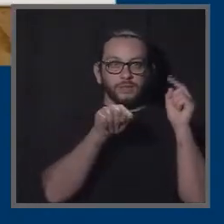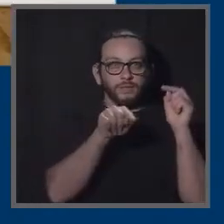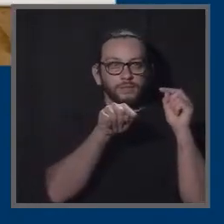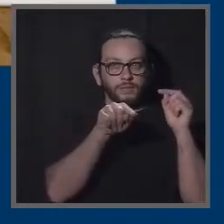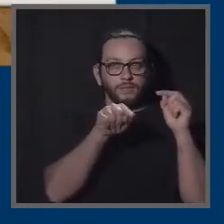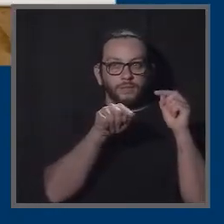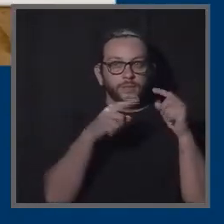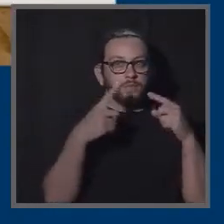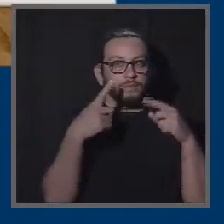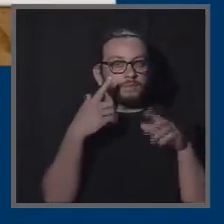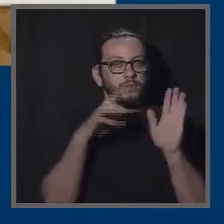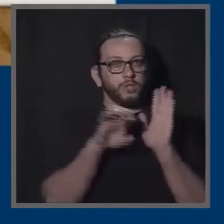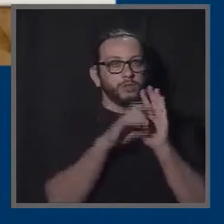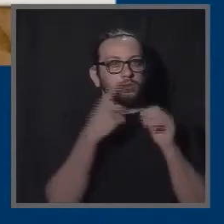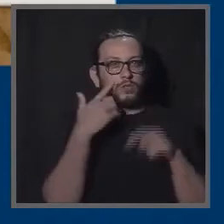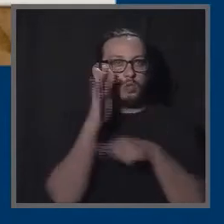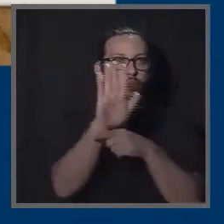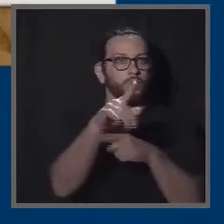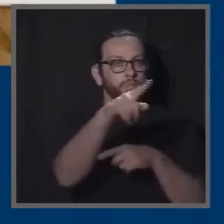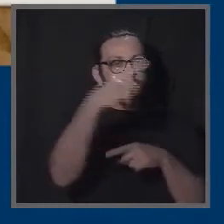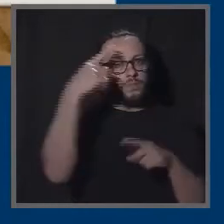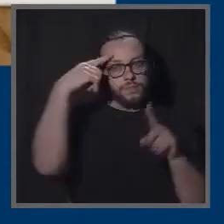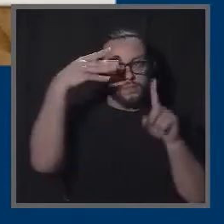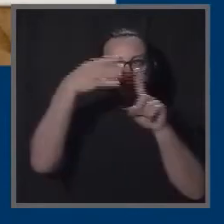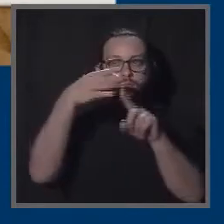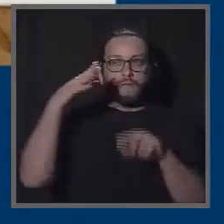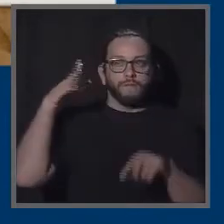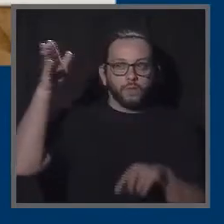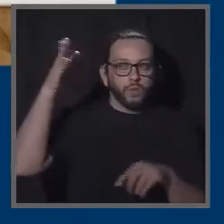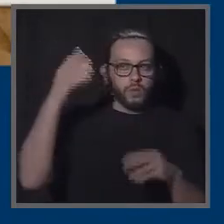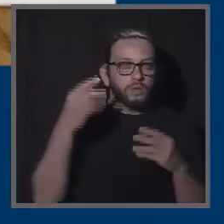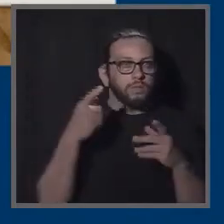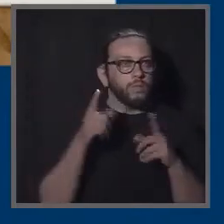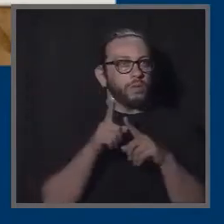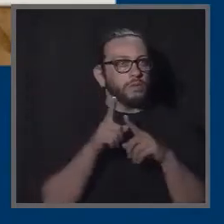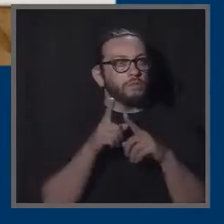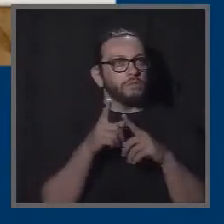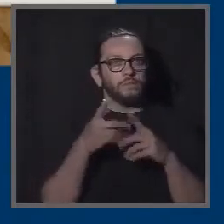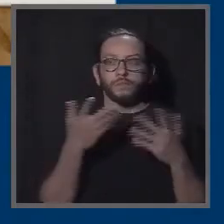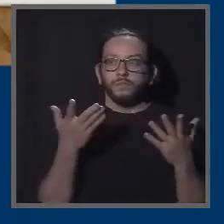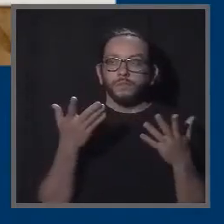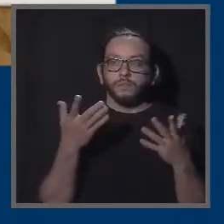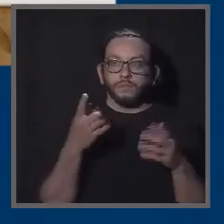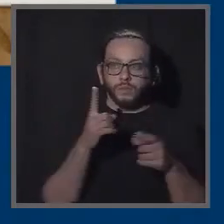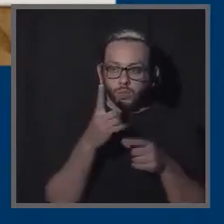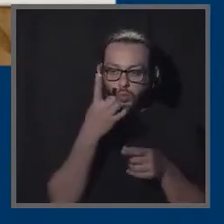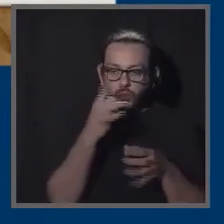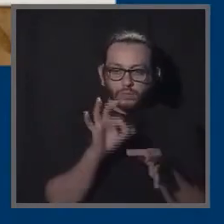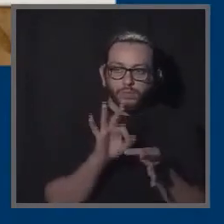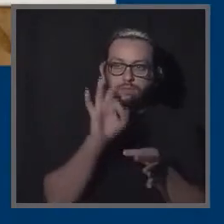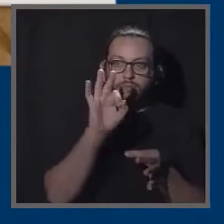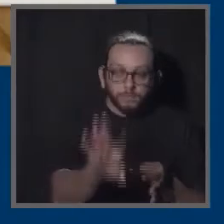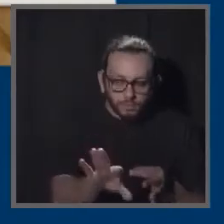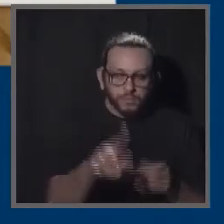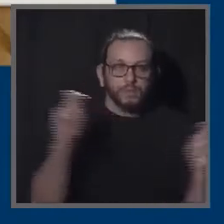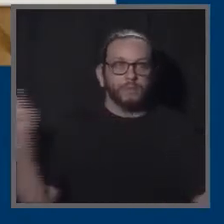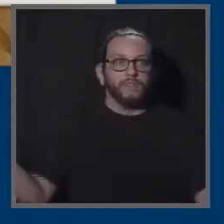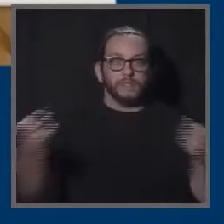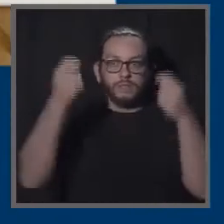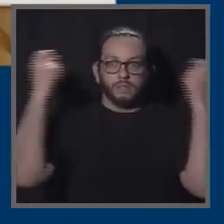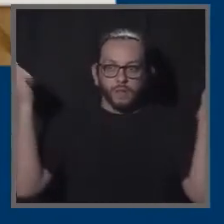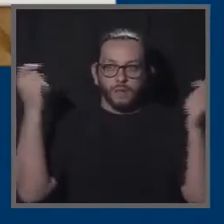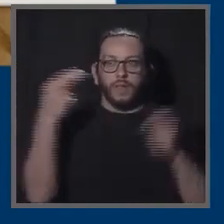of cultural value. And one of their recommendations was to have a campaign, which came to be called the Get